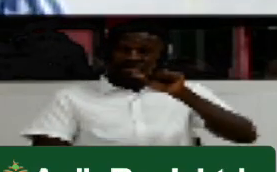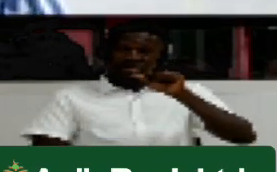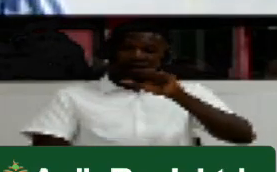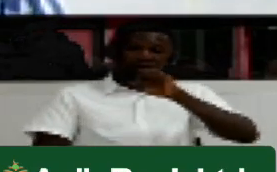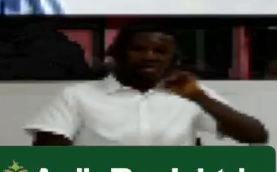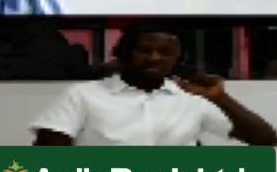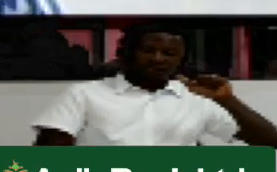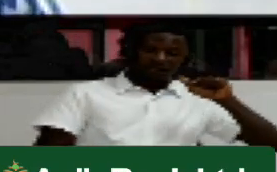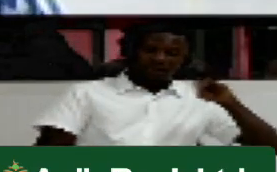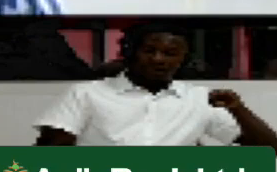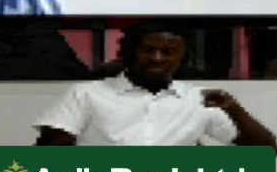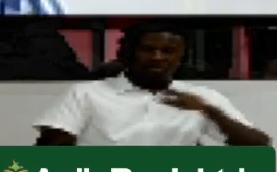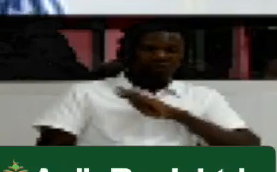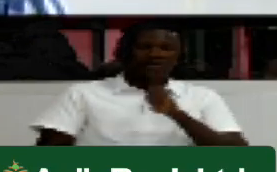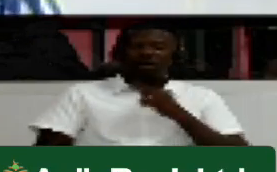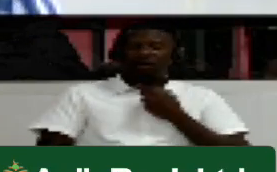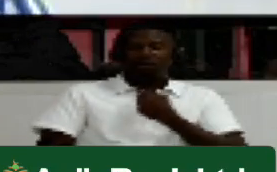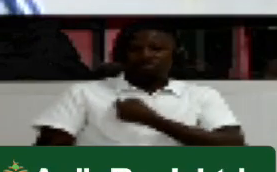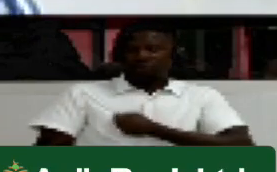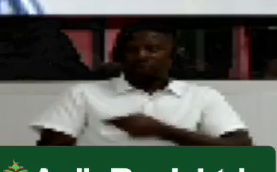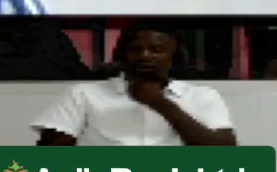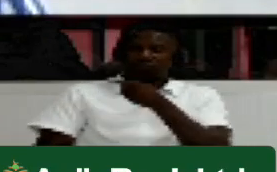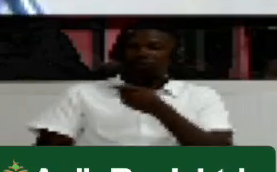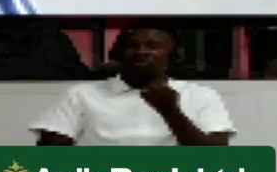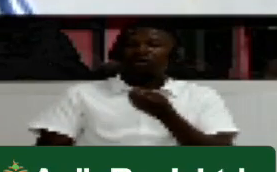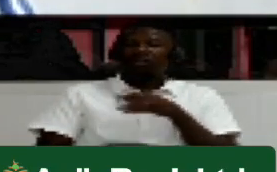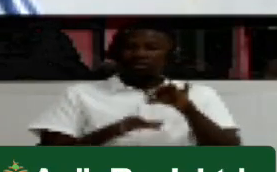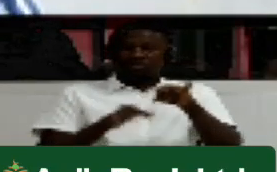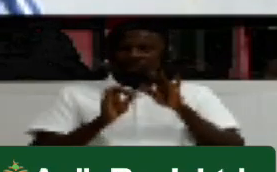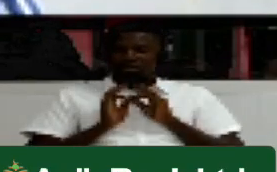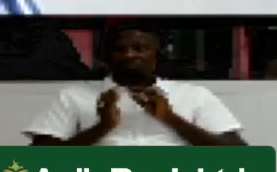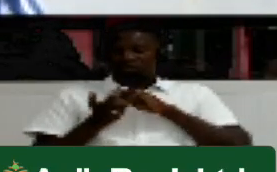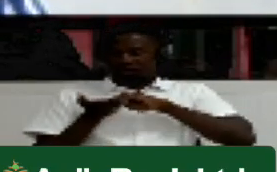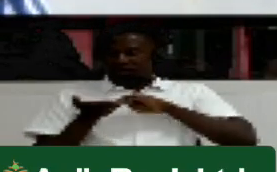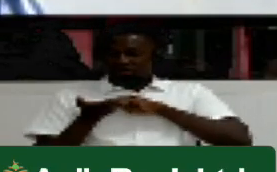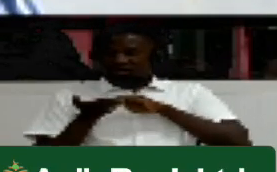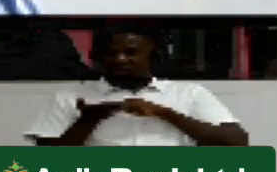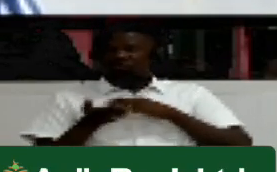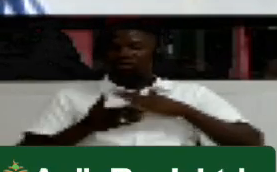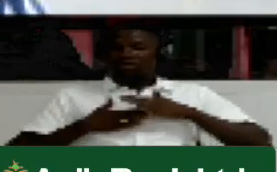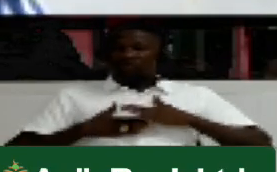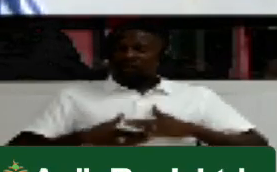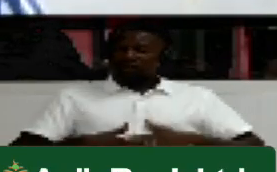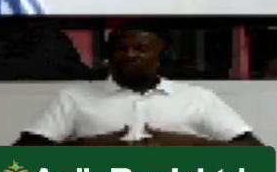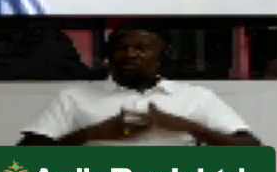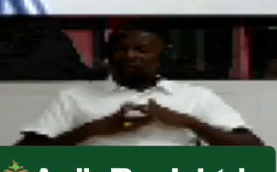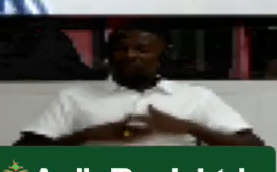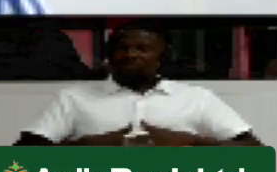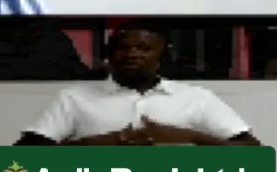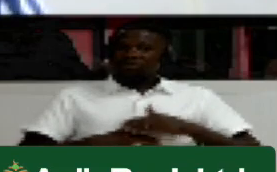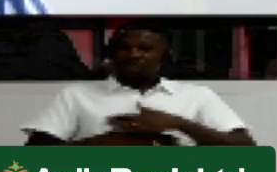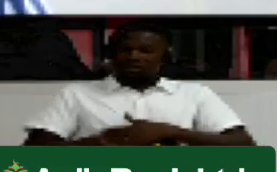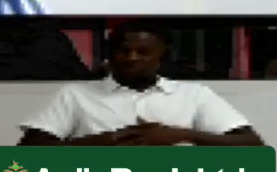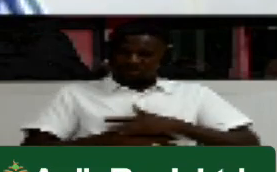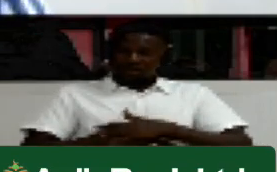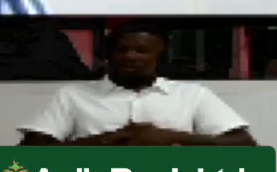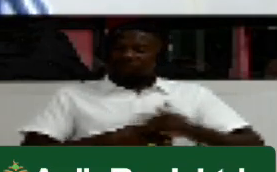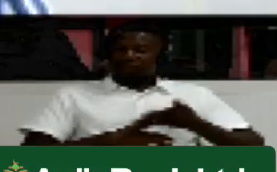medicines to heal the injuries that he has in his stomach